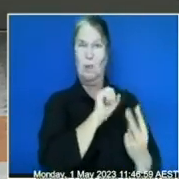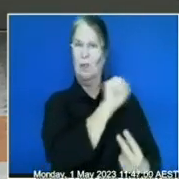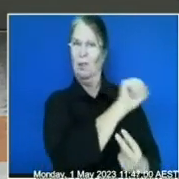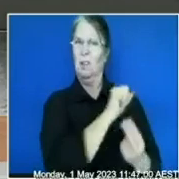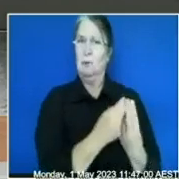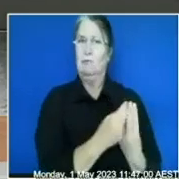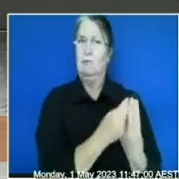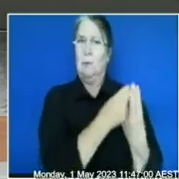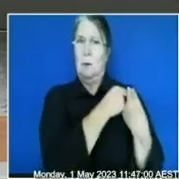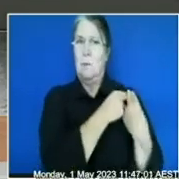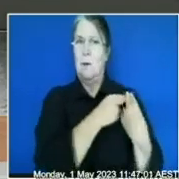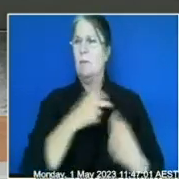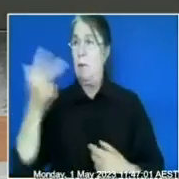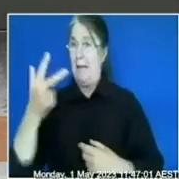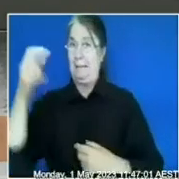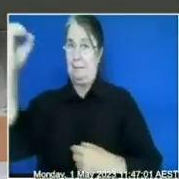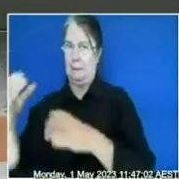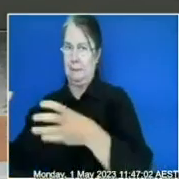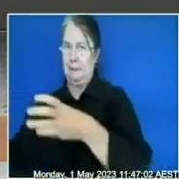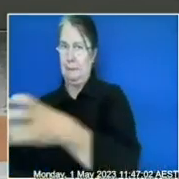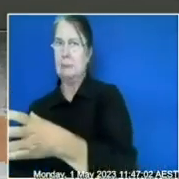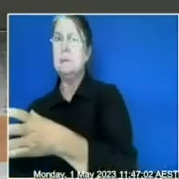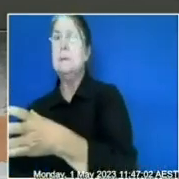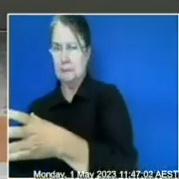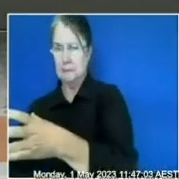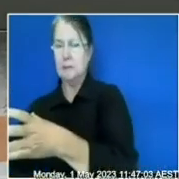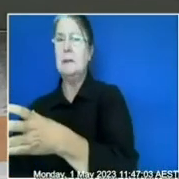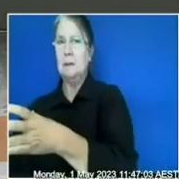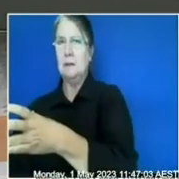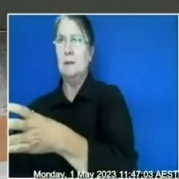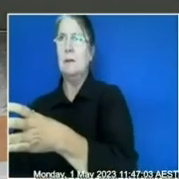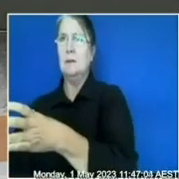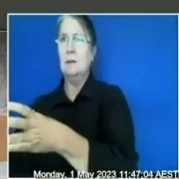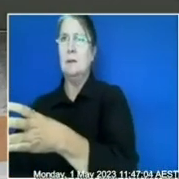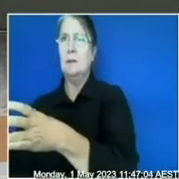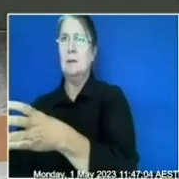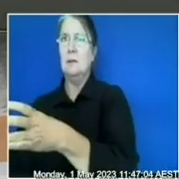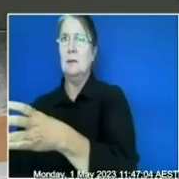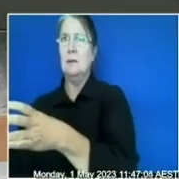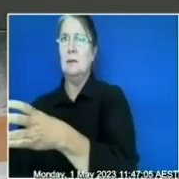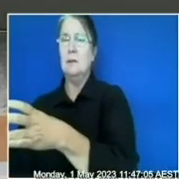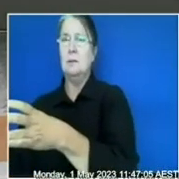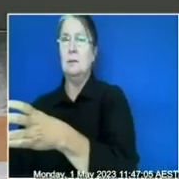82% of First